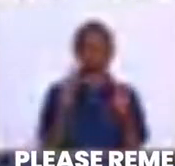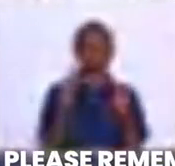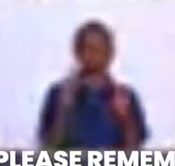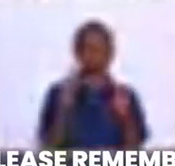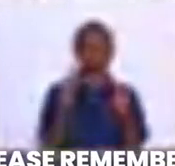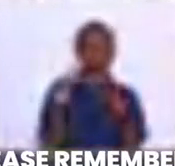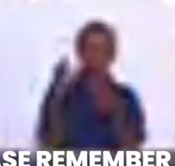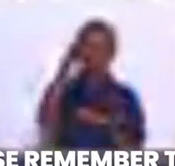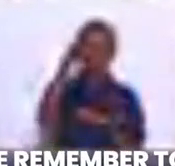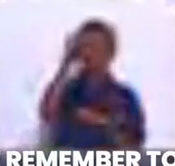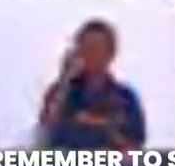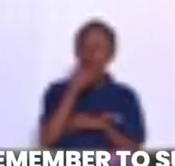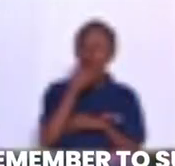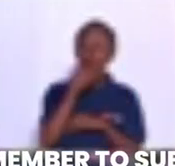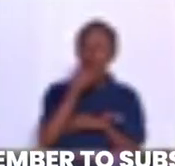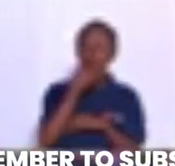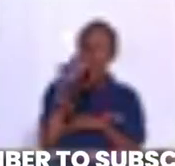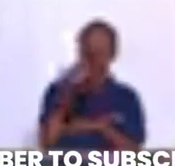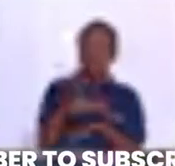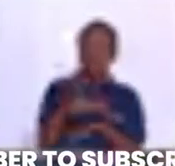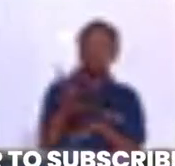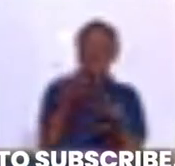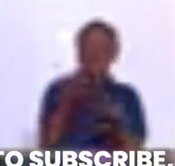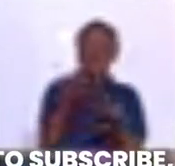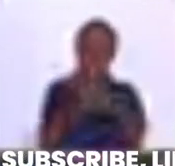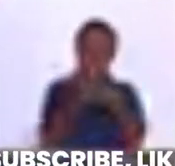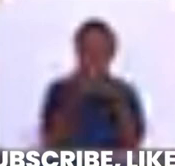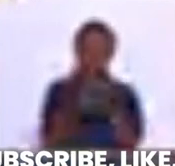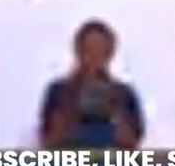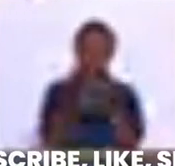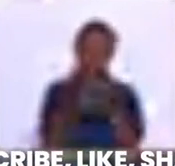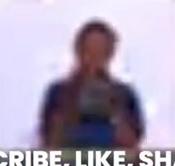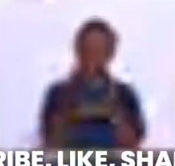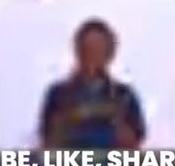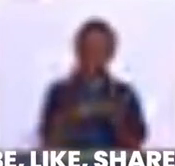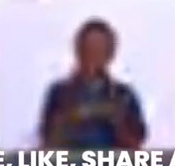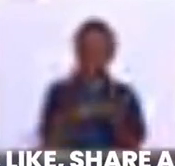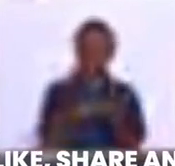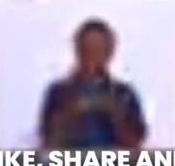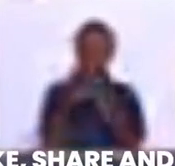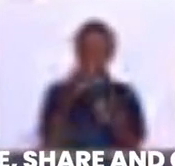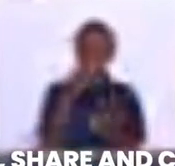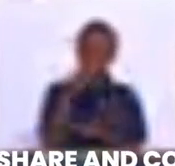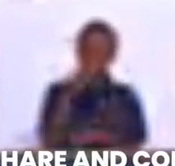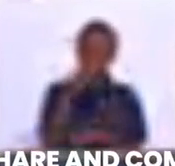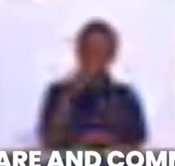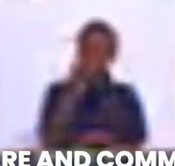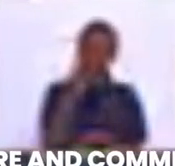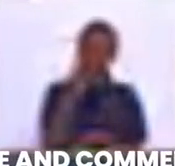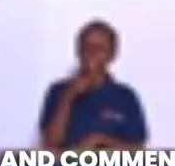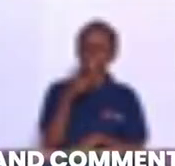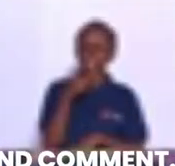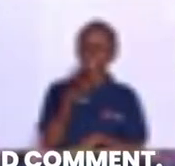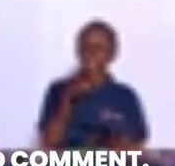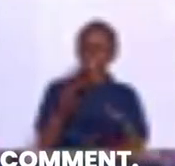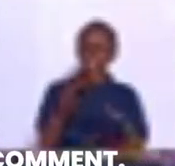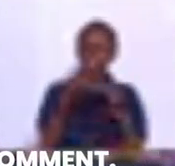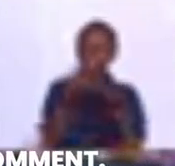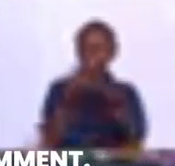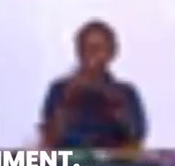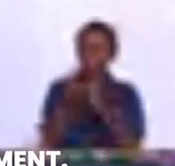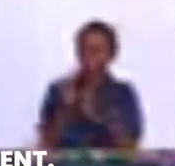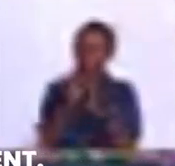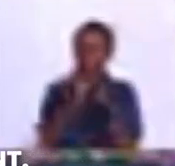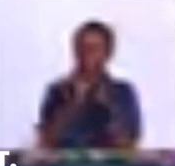Now, because a man is always there to fix problems, then a man will say, I have given you a chance